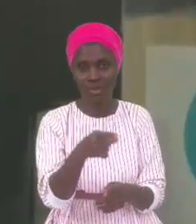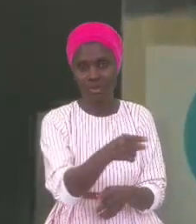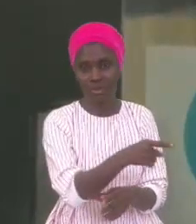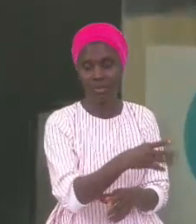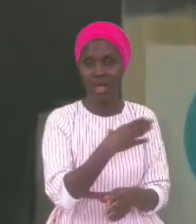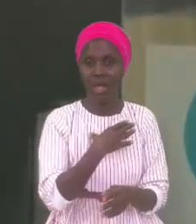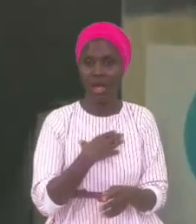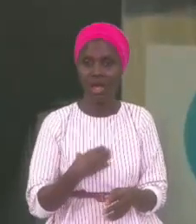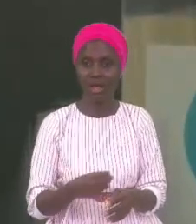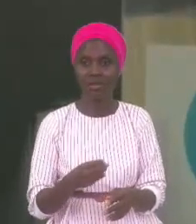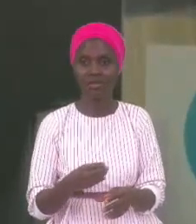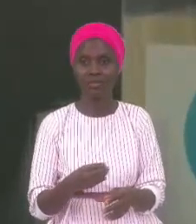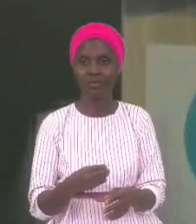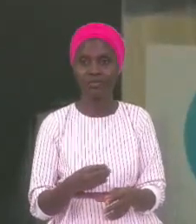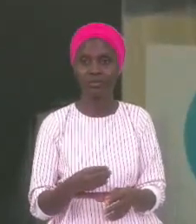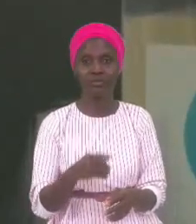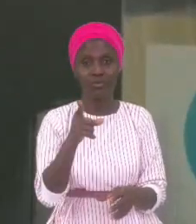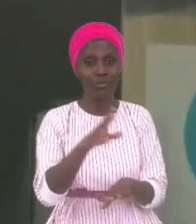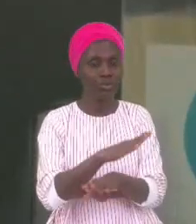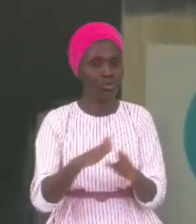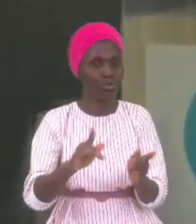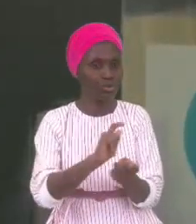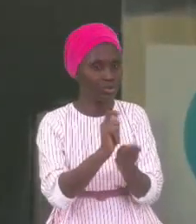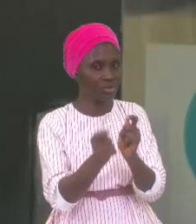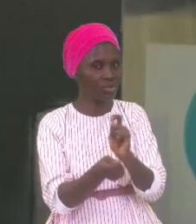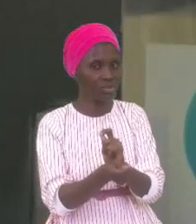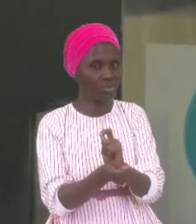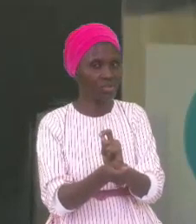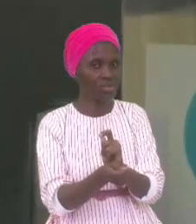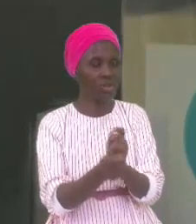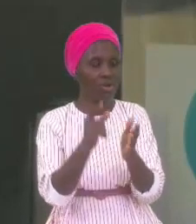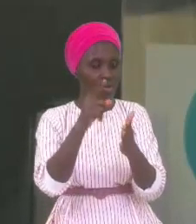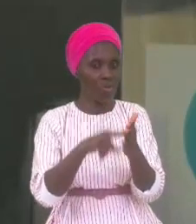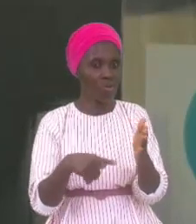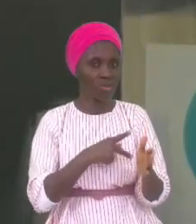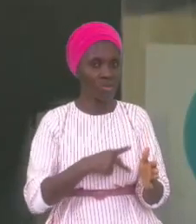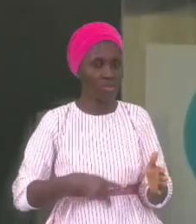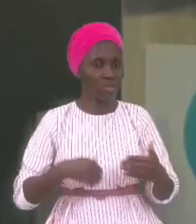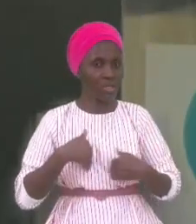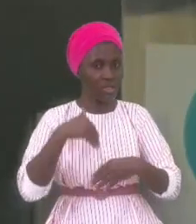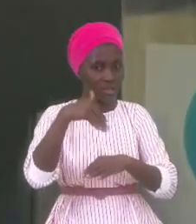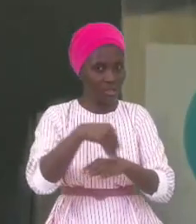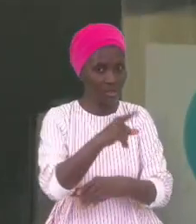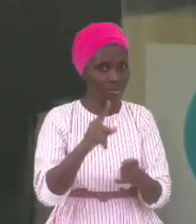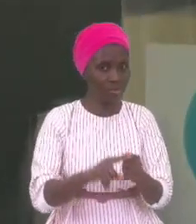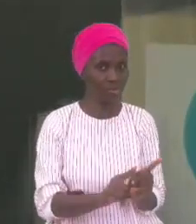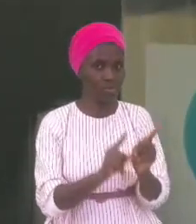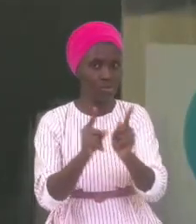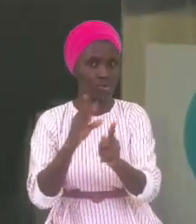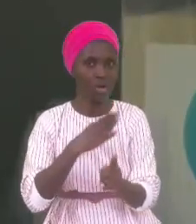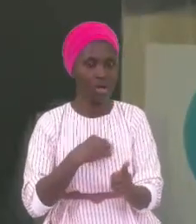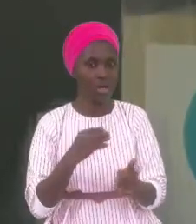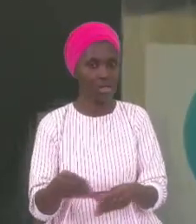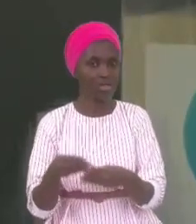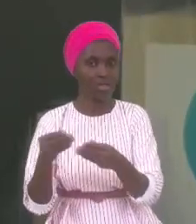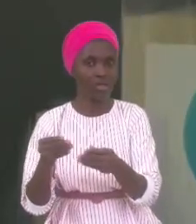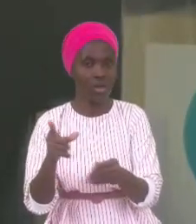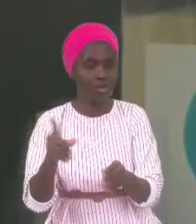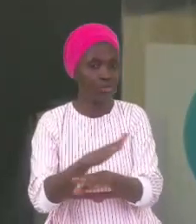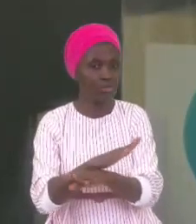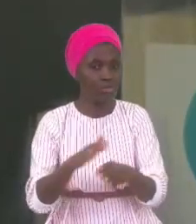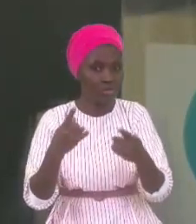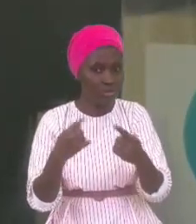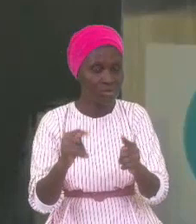you don't edit what the king has sent you to go and deliver. You don't modify what